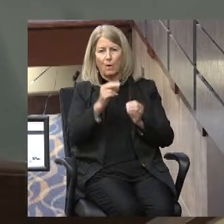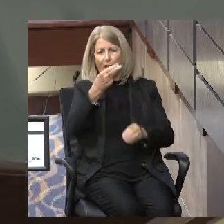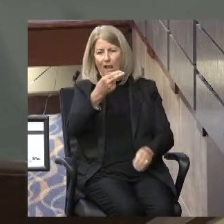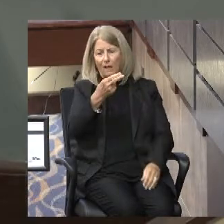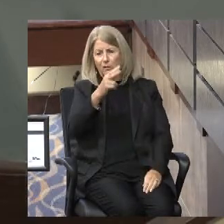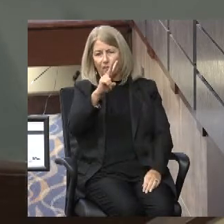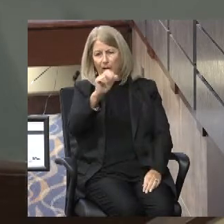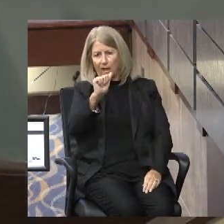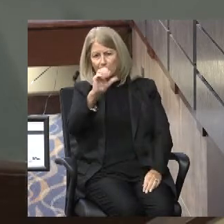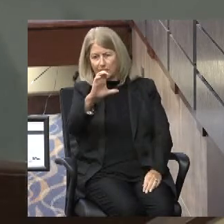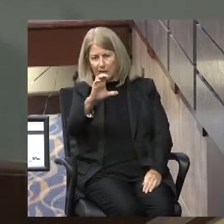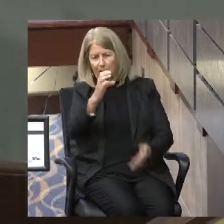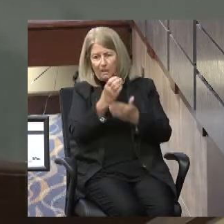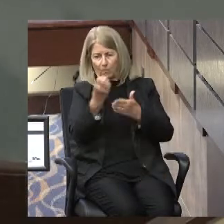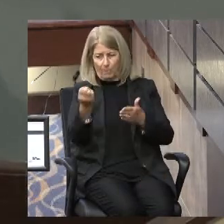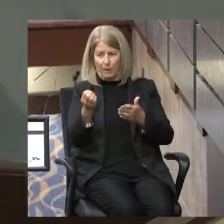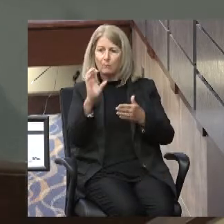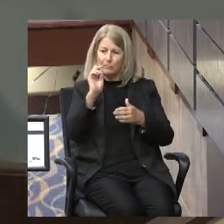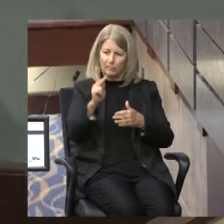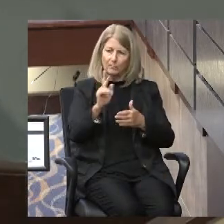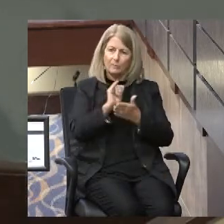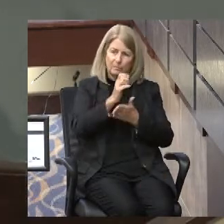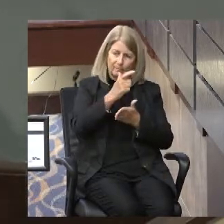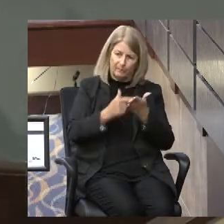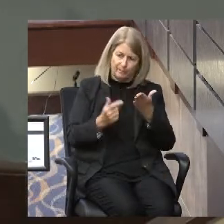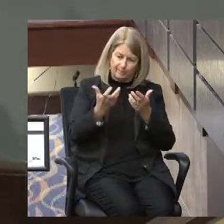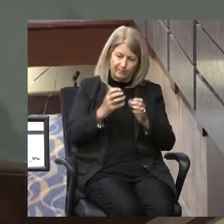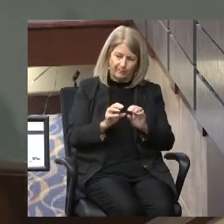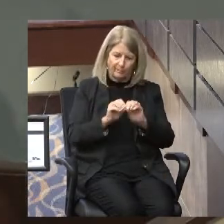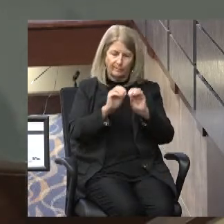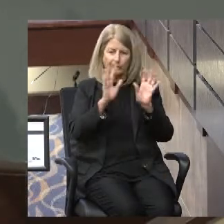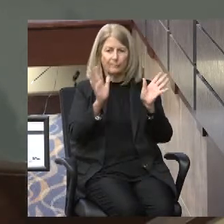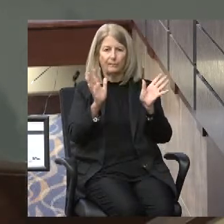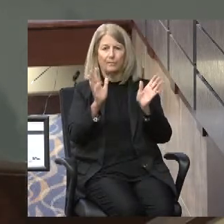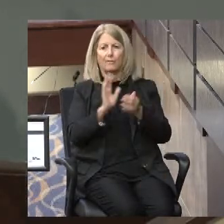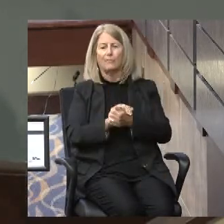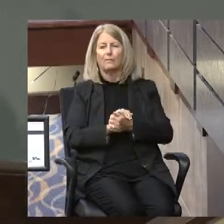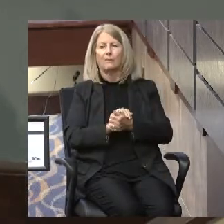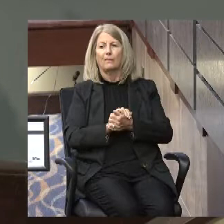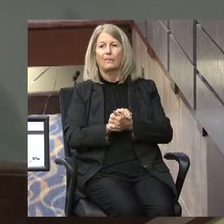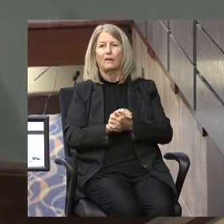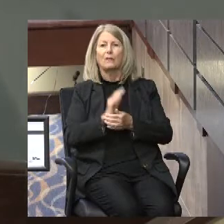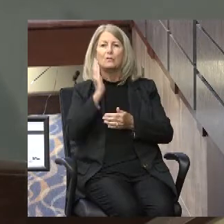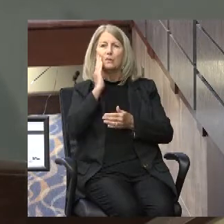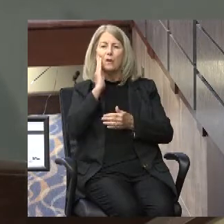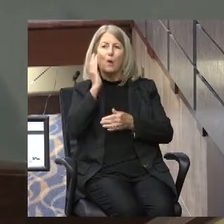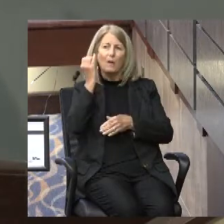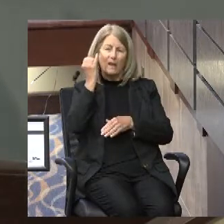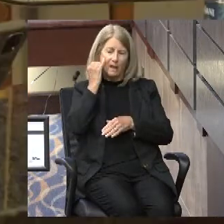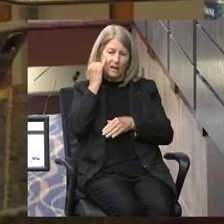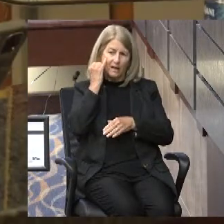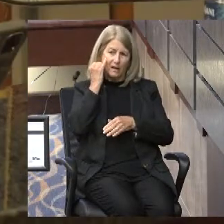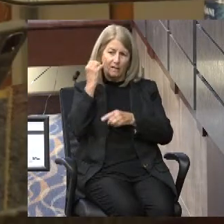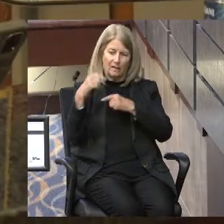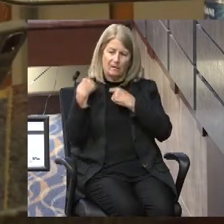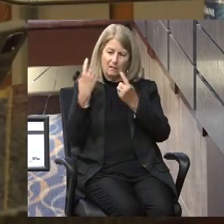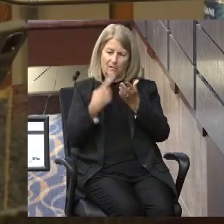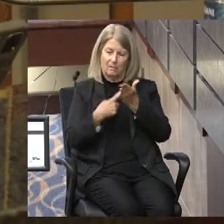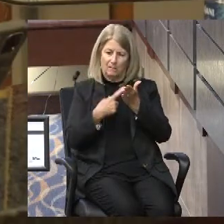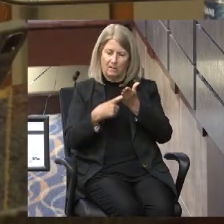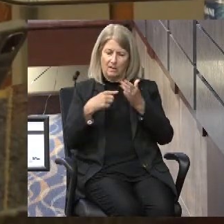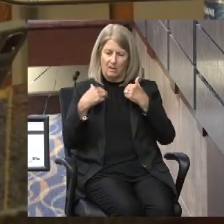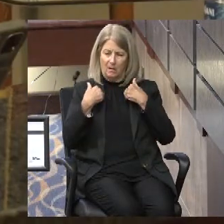equipment. Just wanted to confirm that. And do you know if there has been discussion to